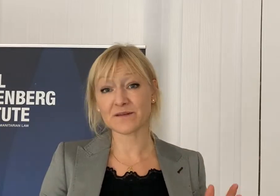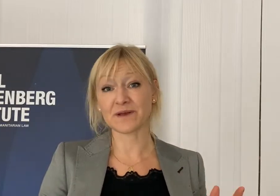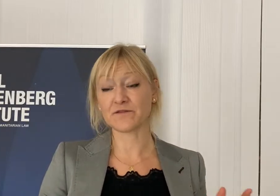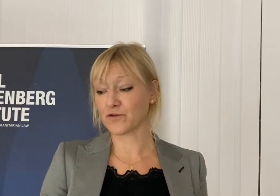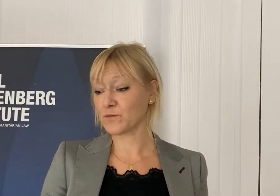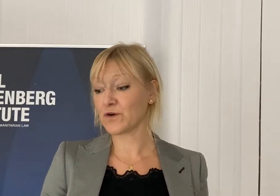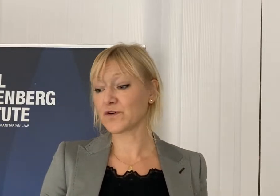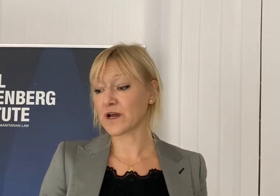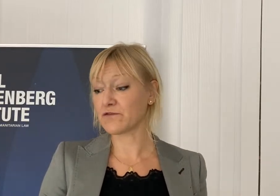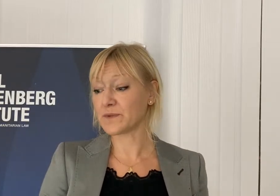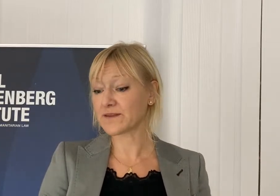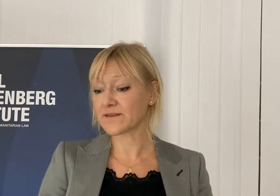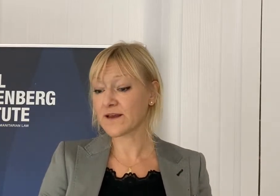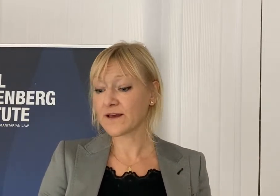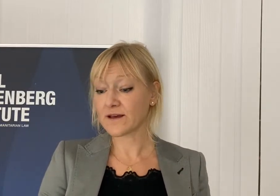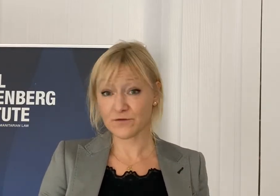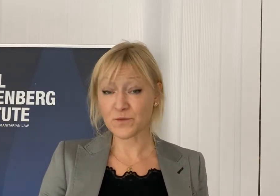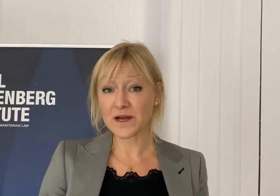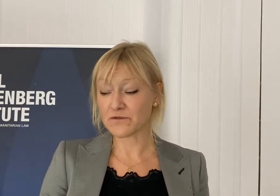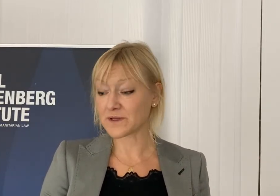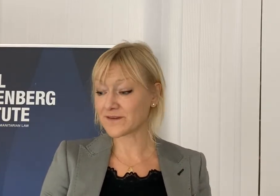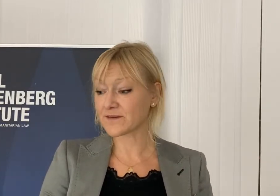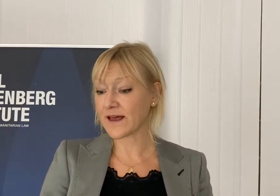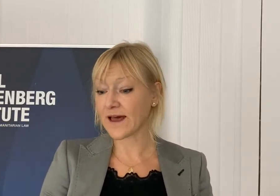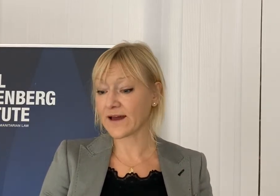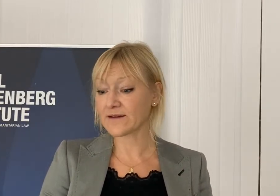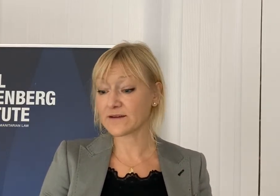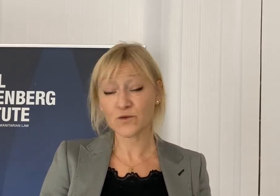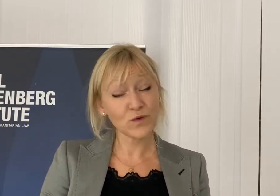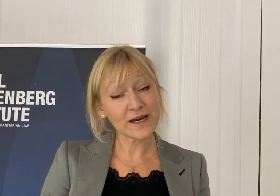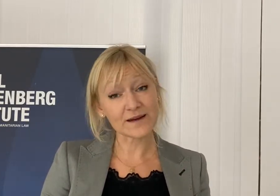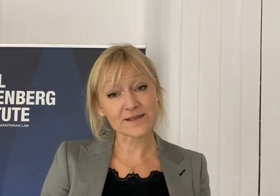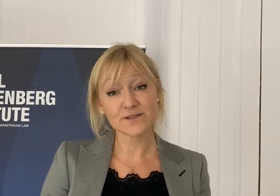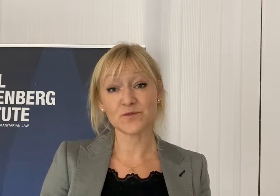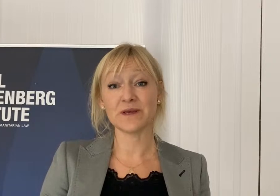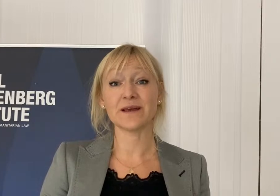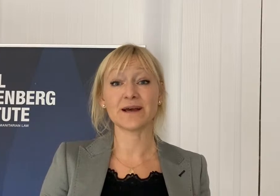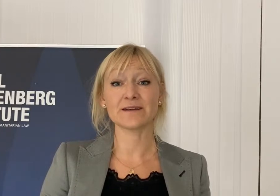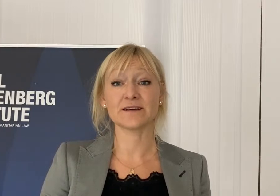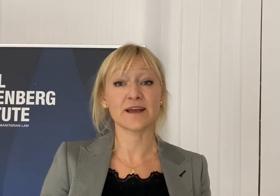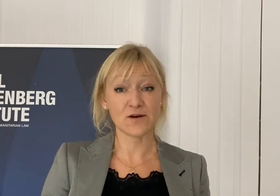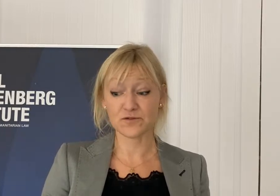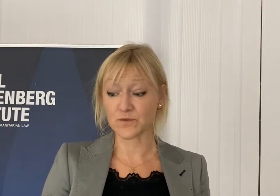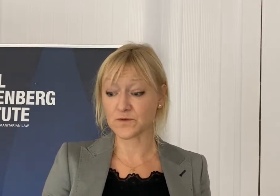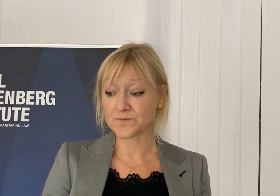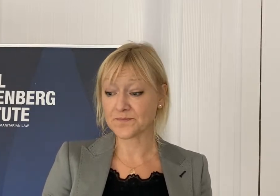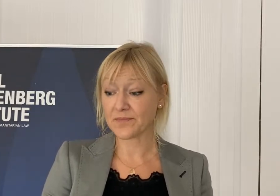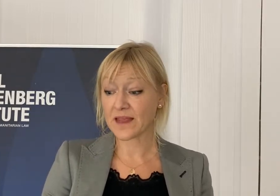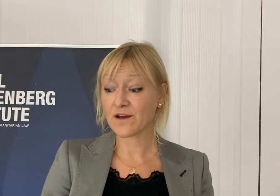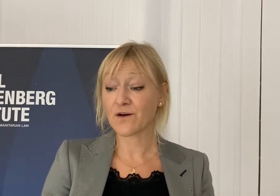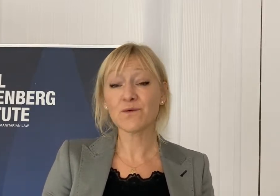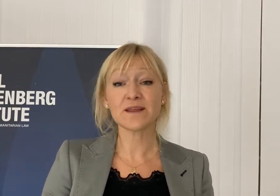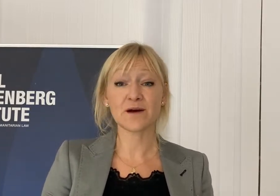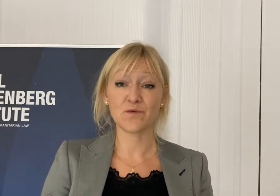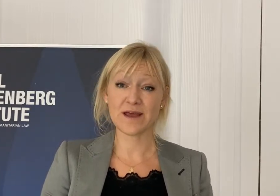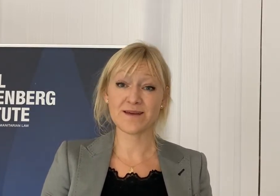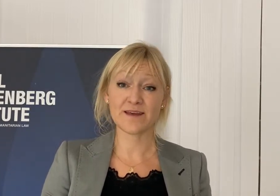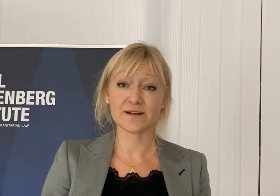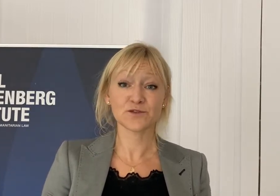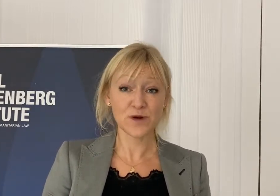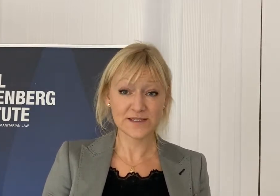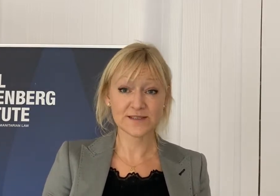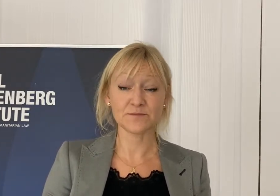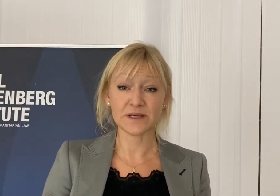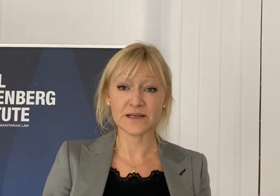demand commitment from local governments and the willingness to be held accountable.